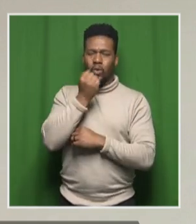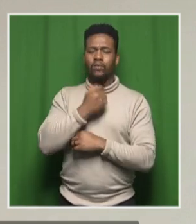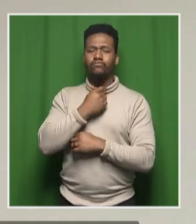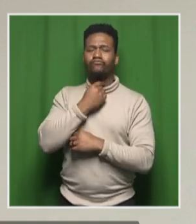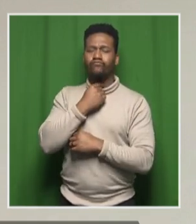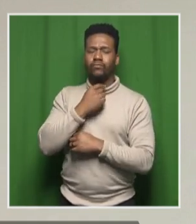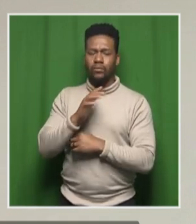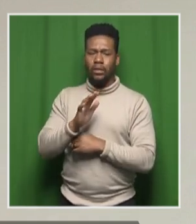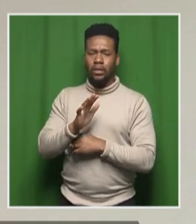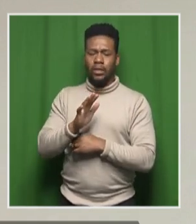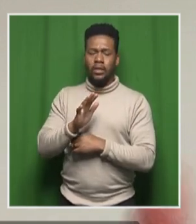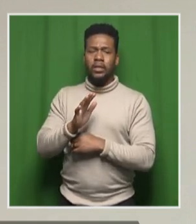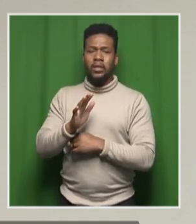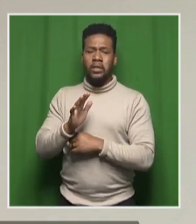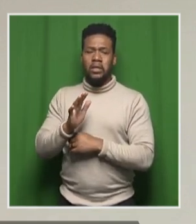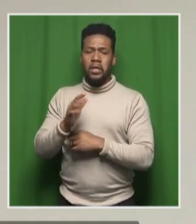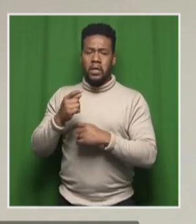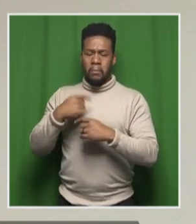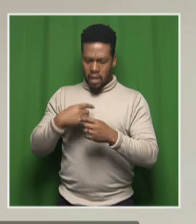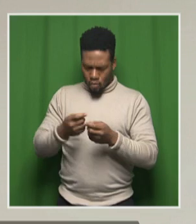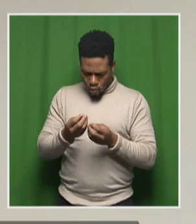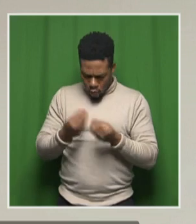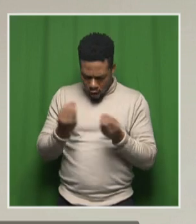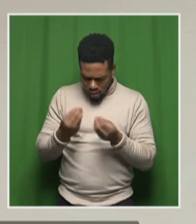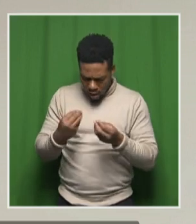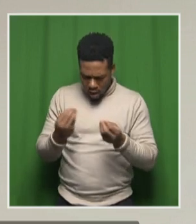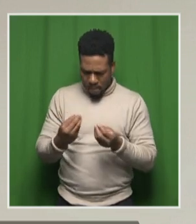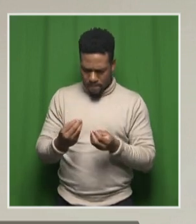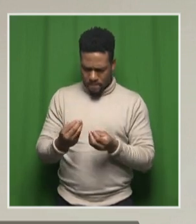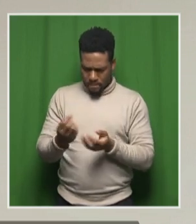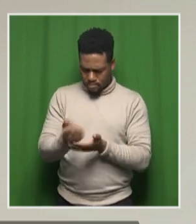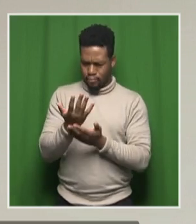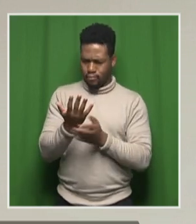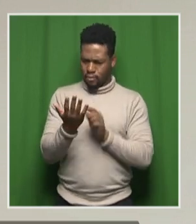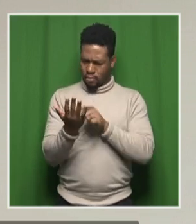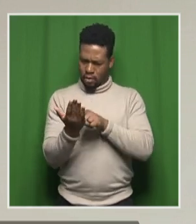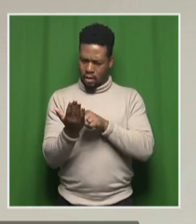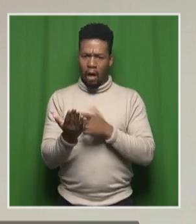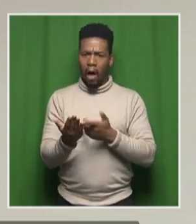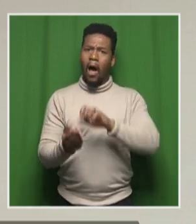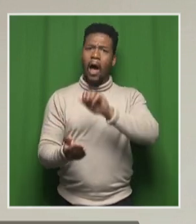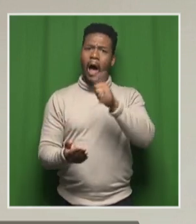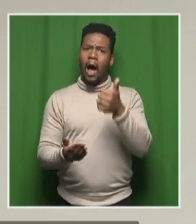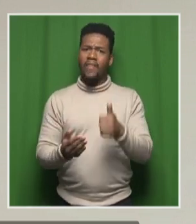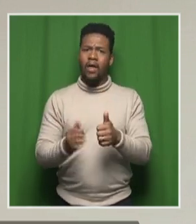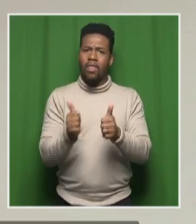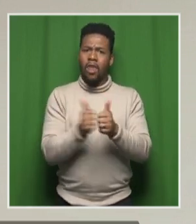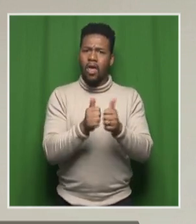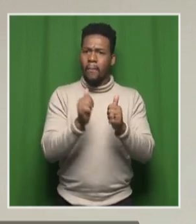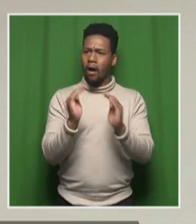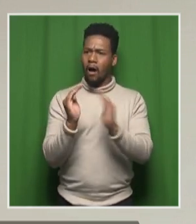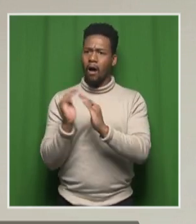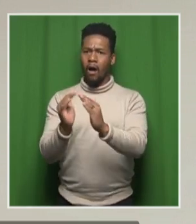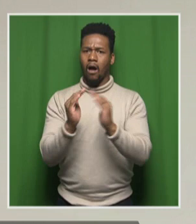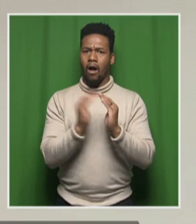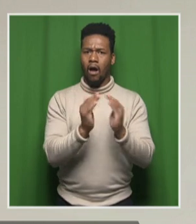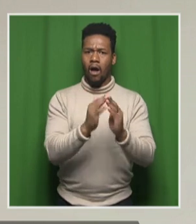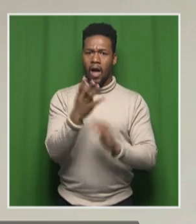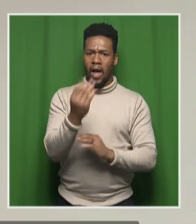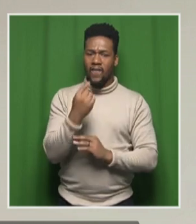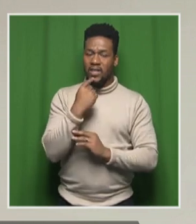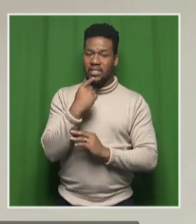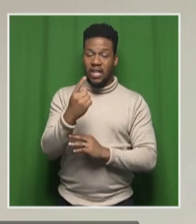And I opened a WhatsApp from some of my neighbors who have properties around me saying that the drama factory's